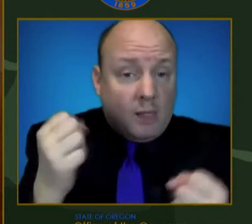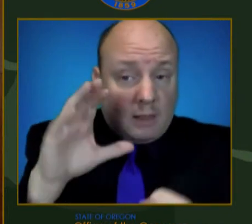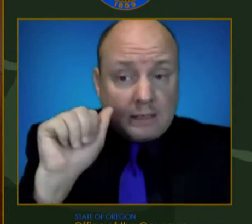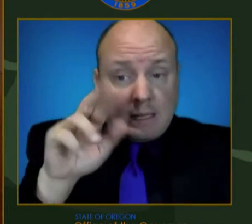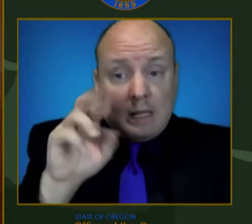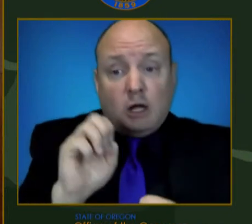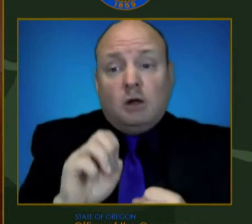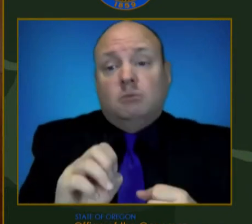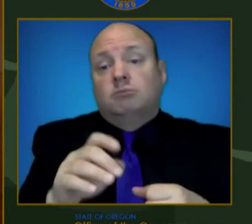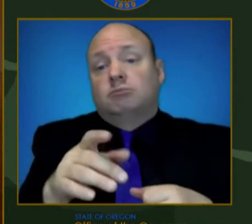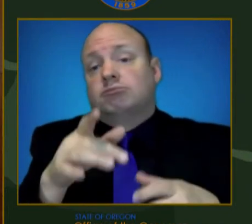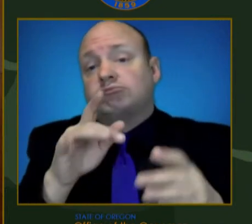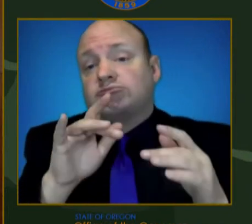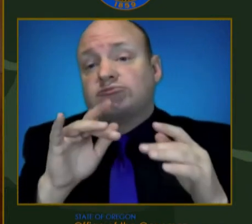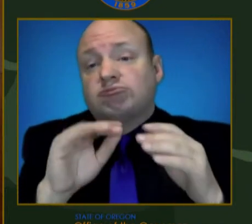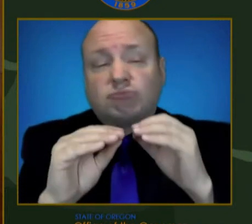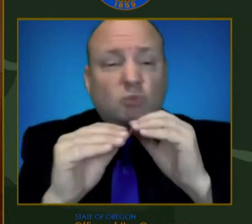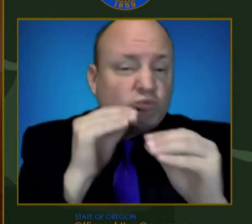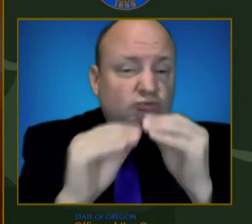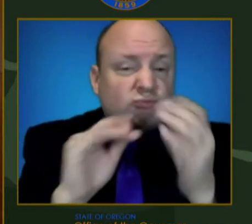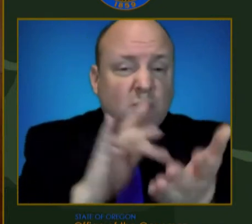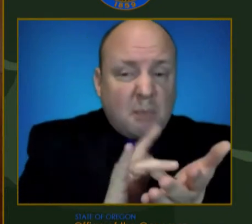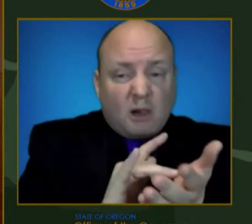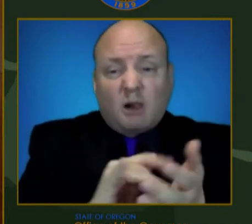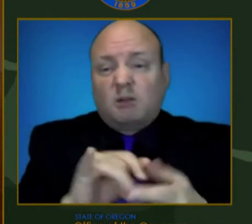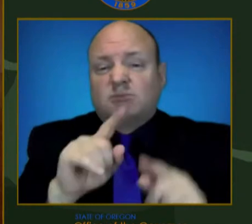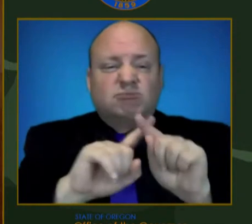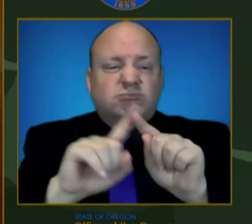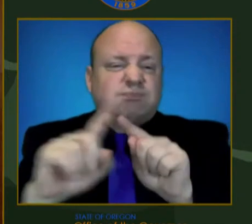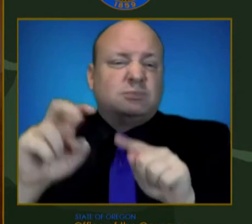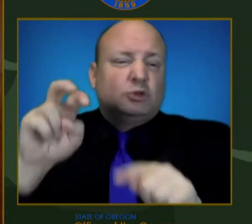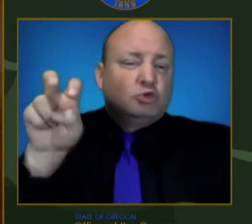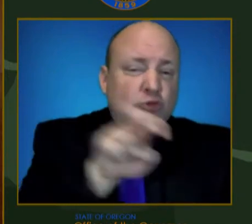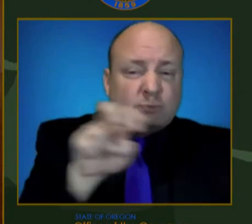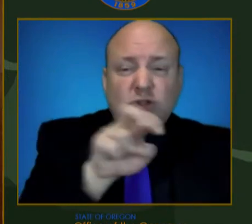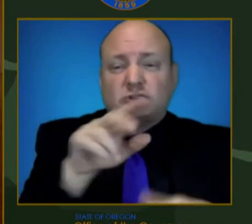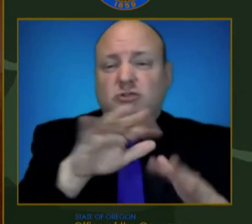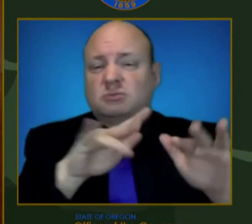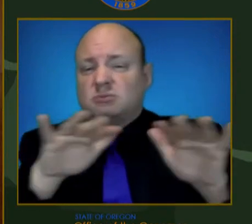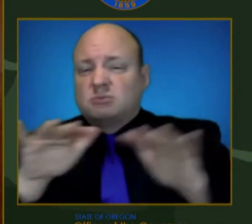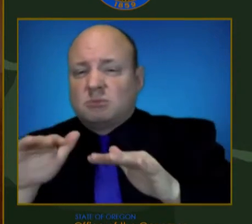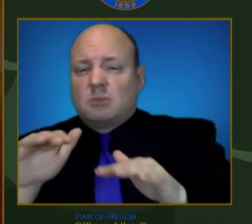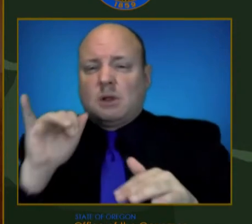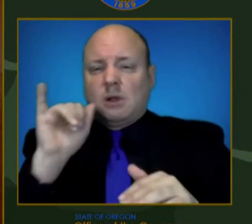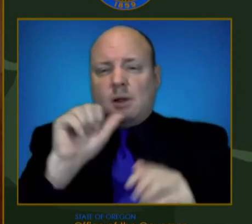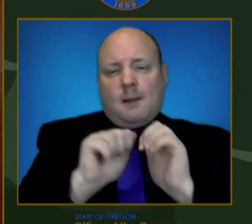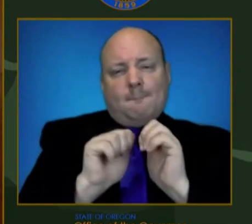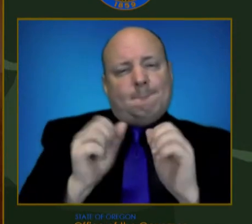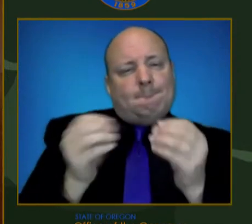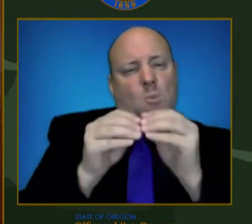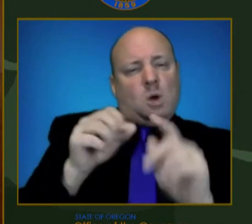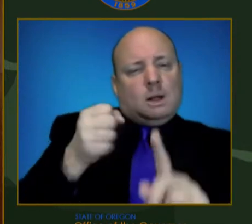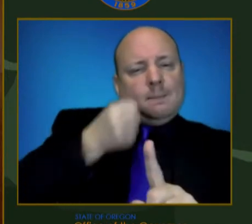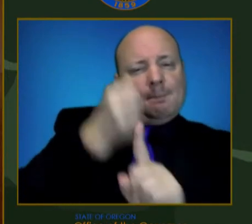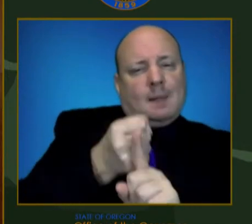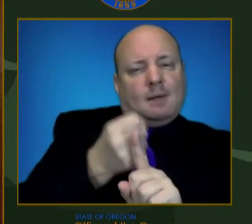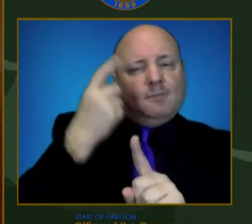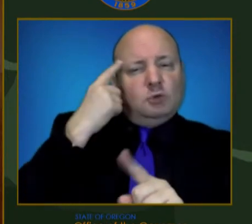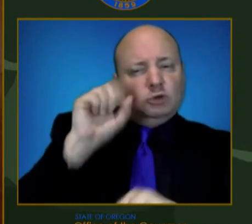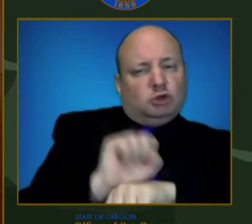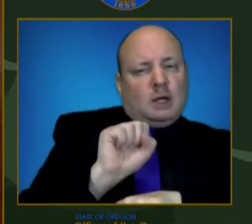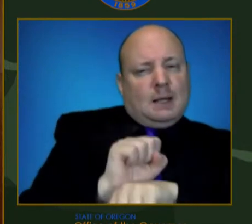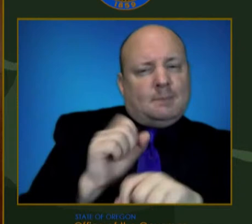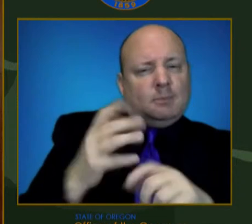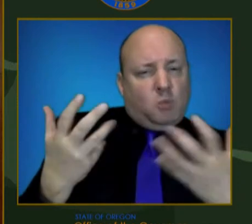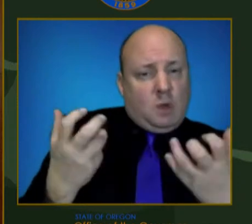construction. However, we must do more than give people particular job skills. At the heart